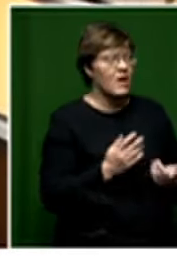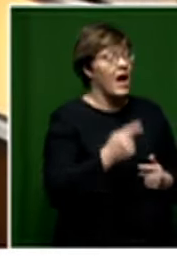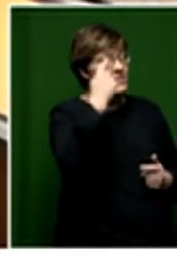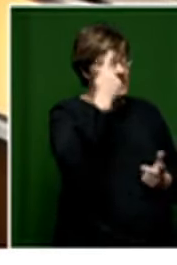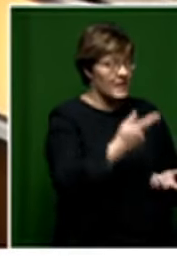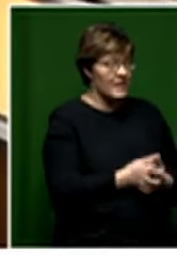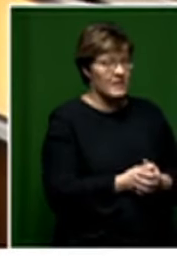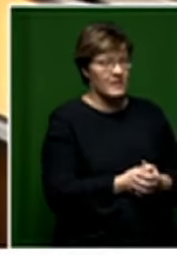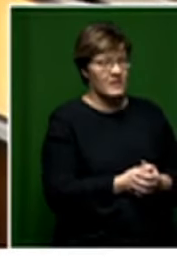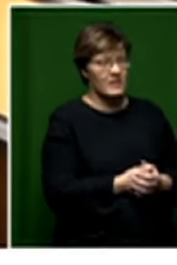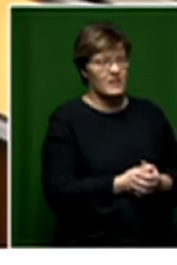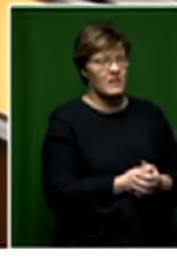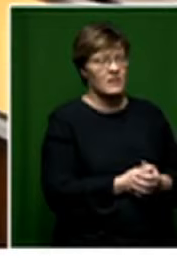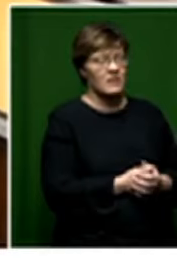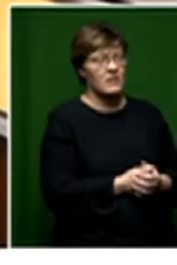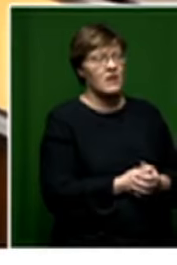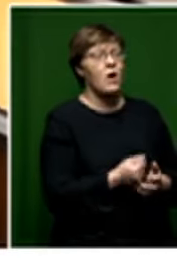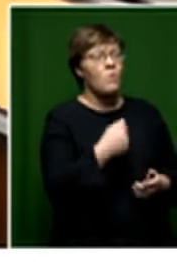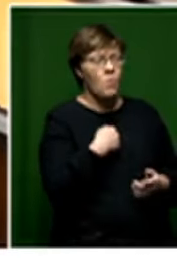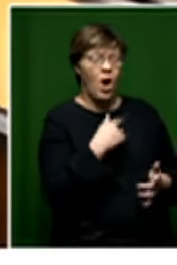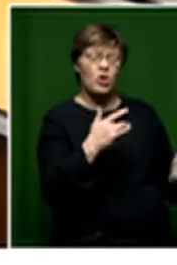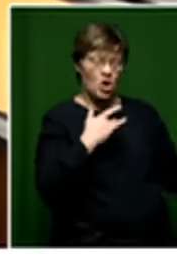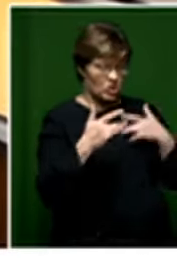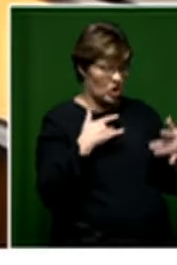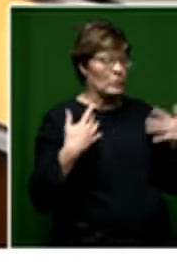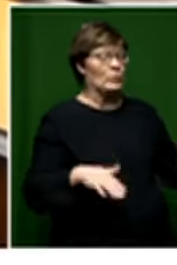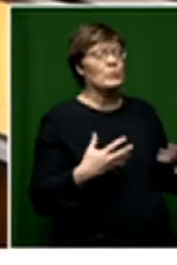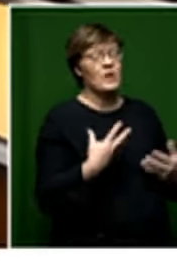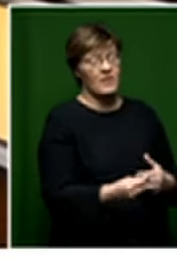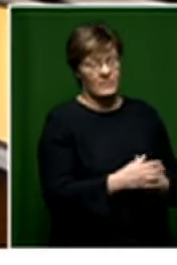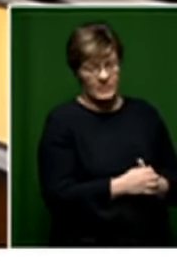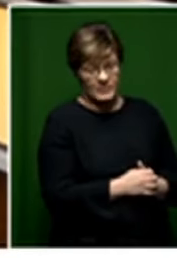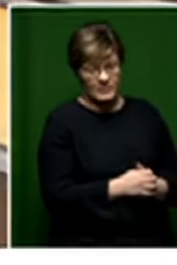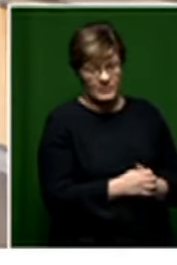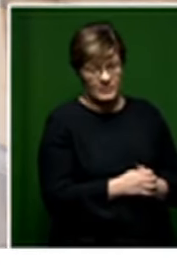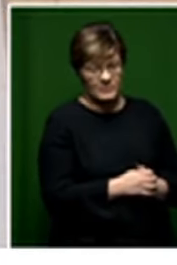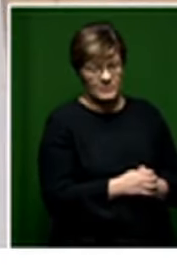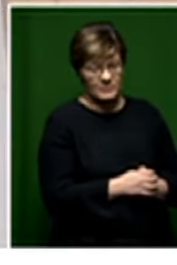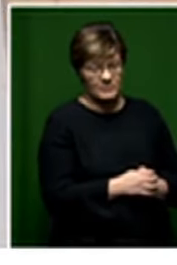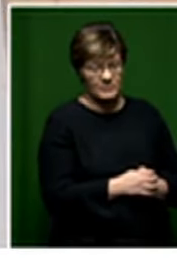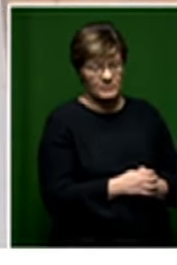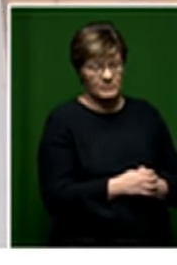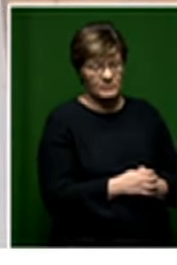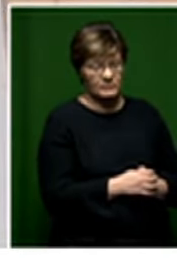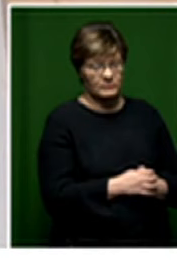one of the real concerns that we have as a research team is issues of